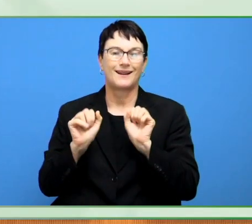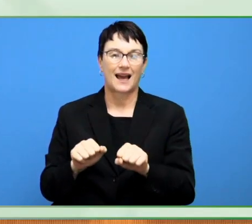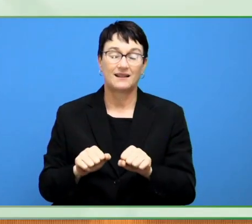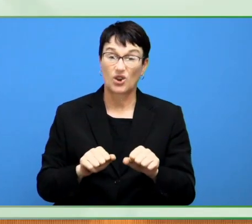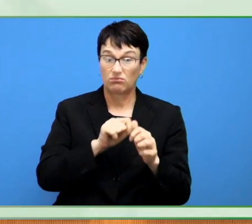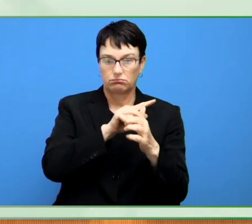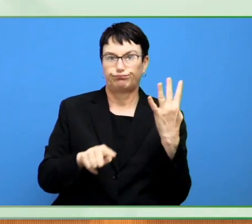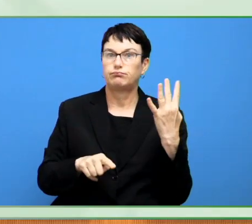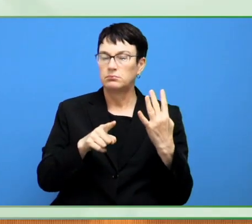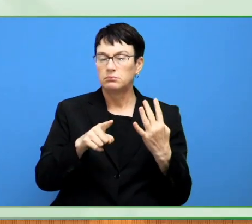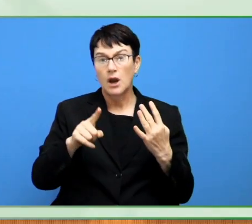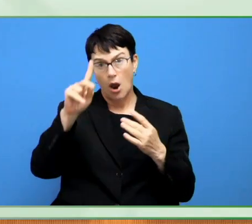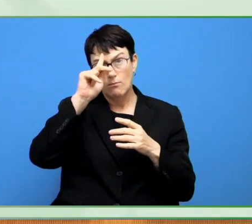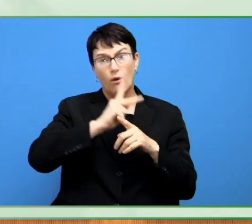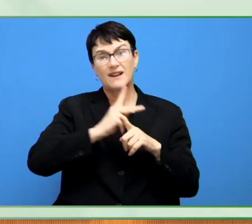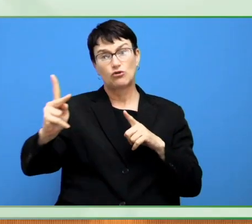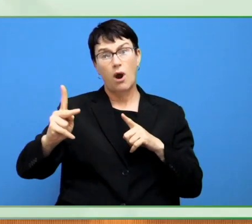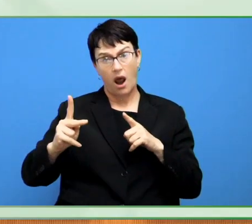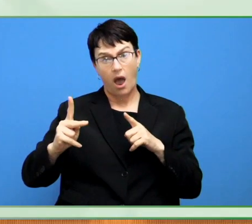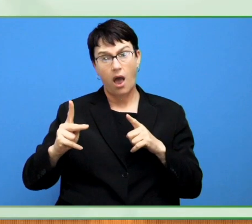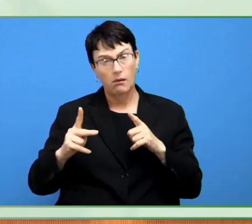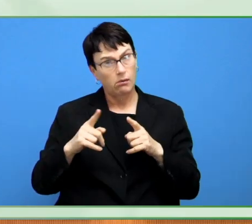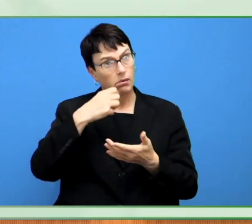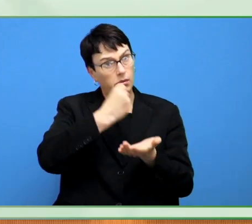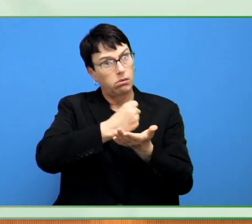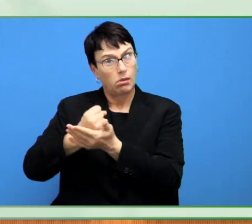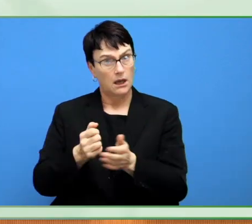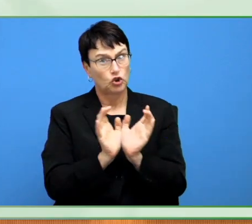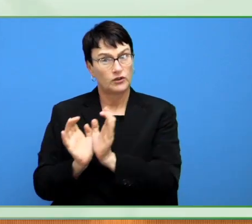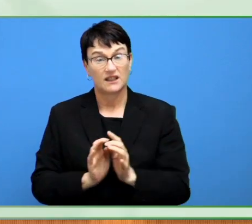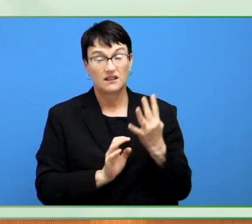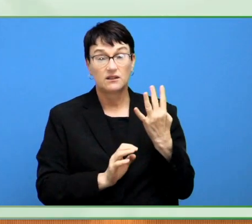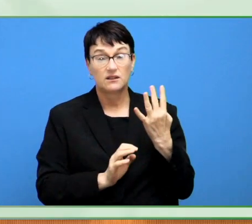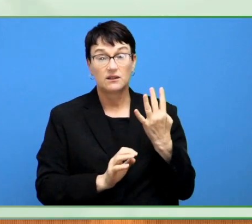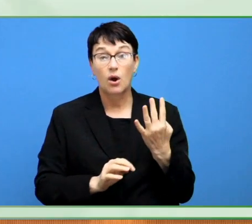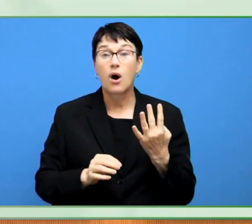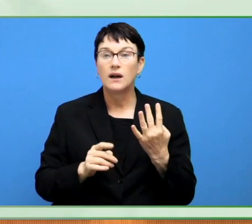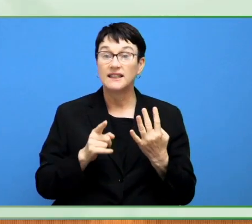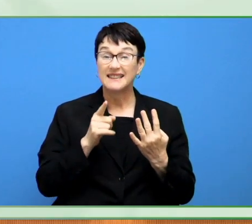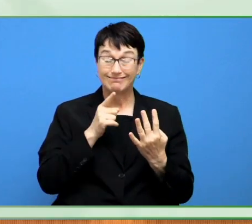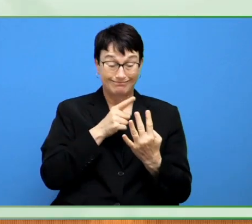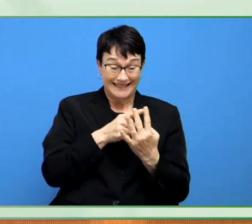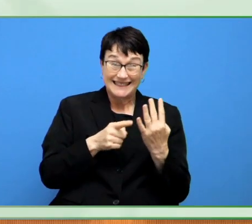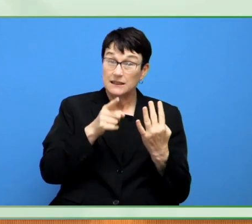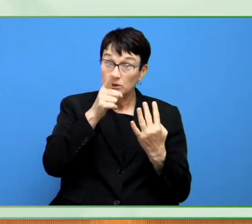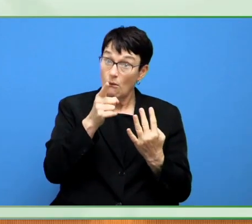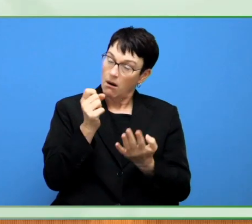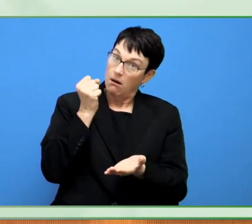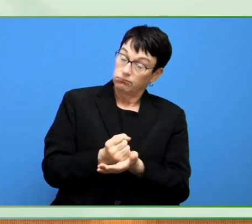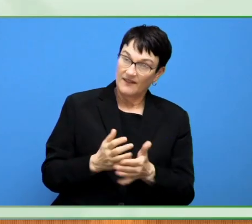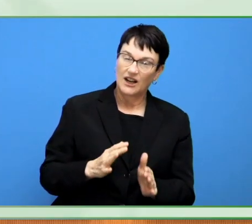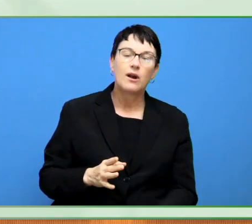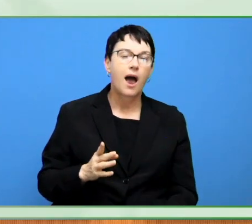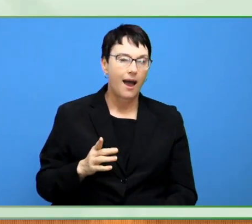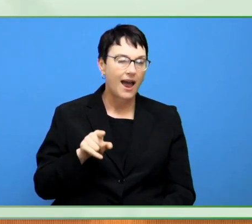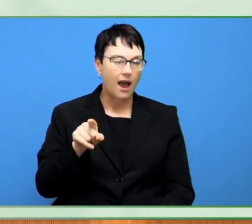really certify that the holder of those knows their standards. So then what happened, and well, 10,000 people, and